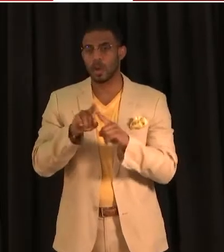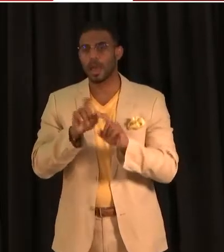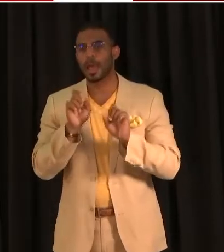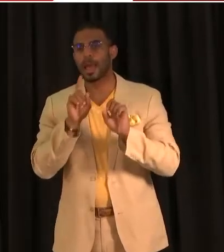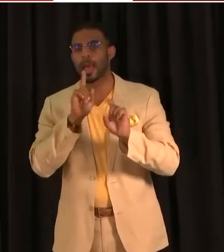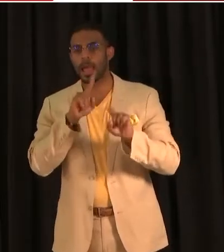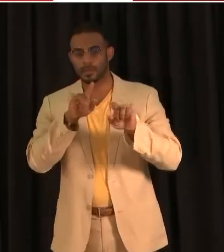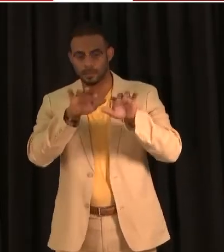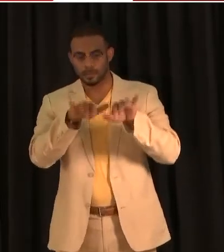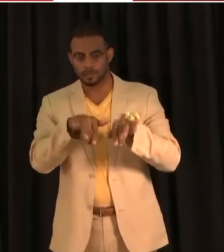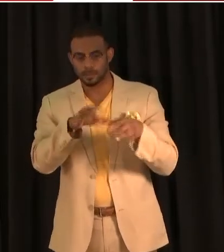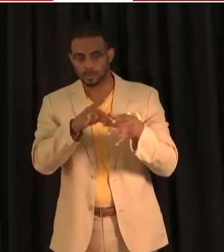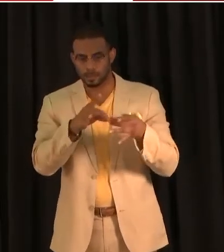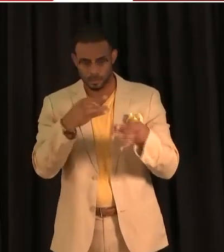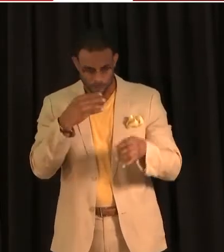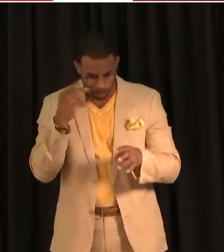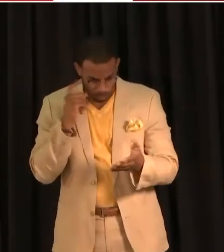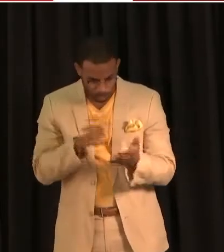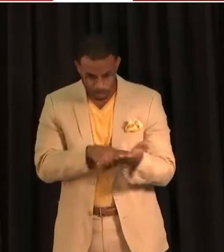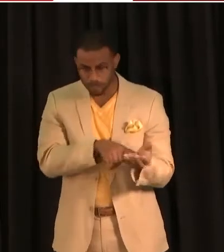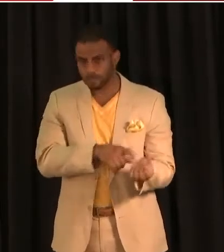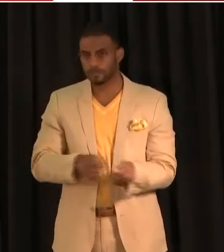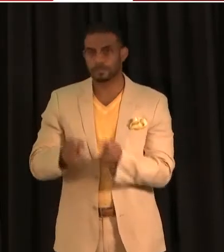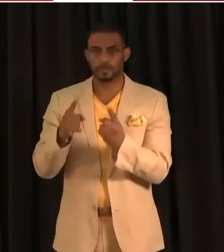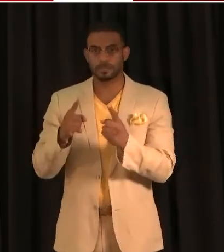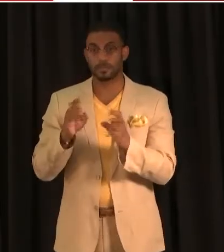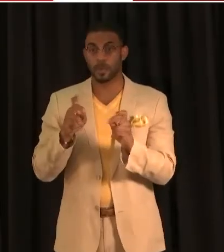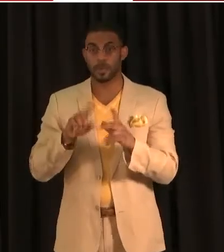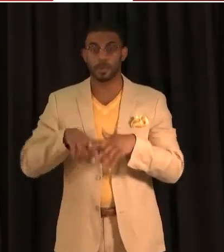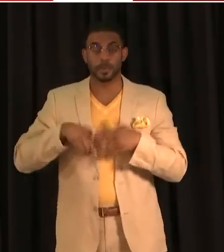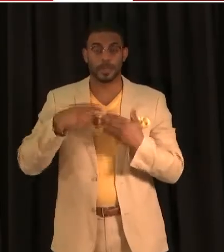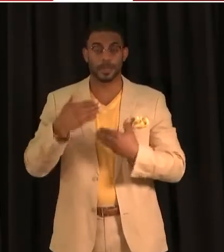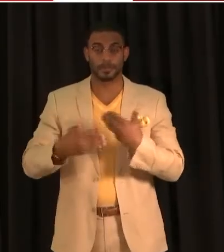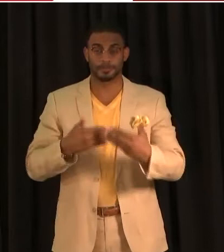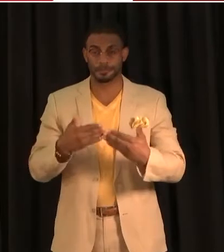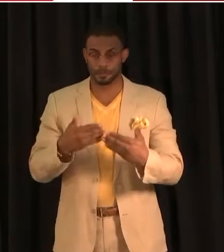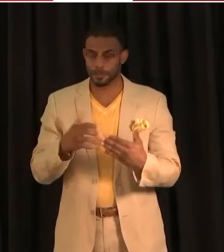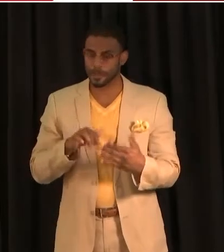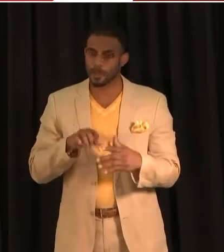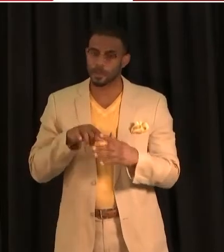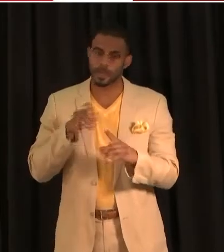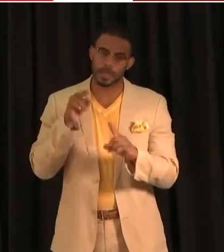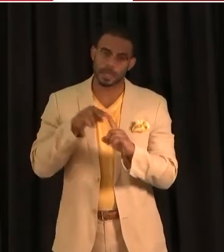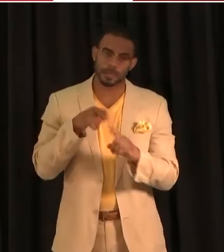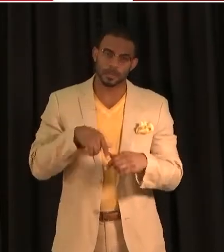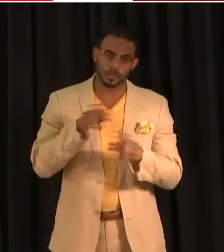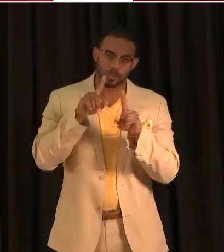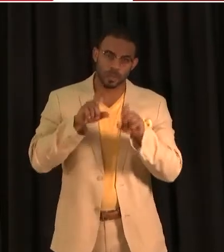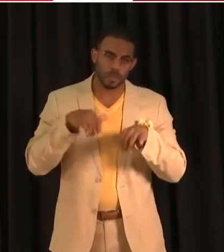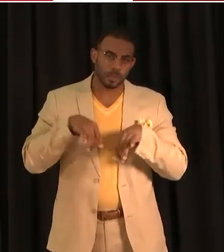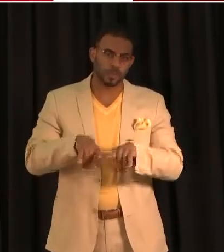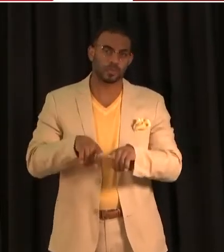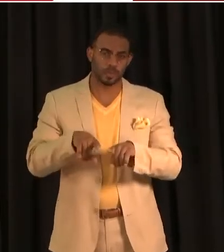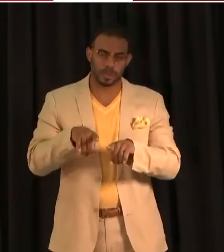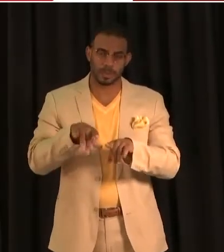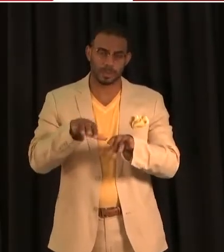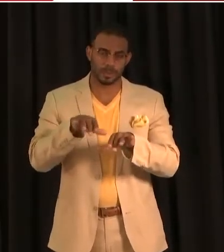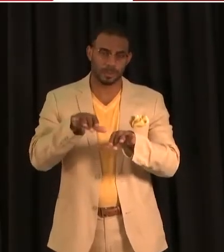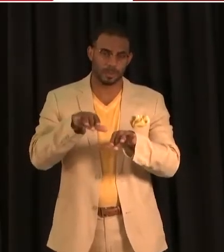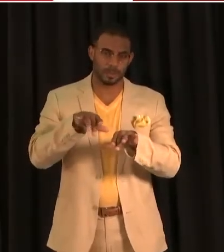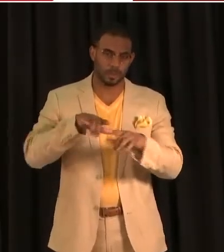can also ask your questions directly there to begin and then we'll get to those questions during